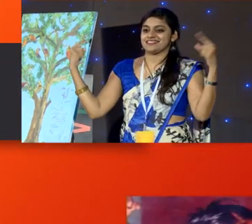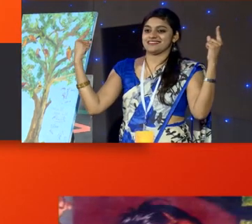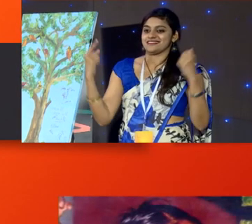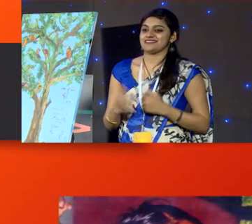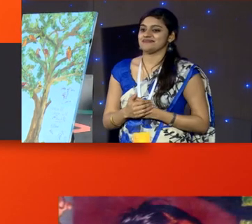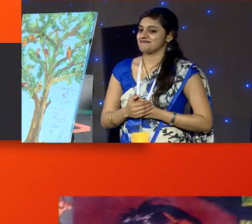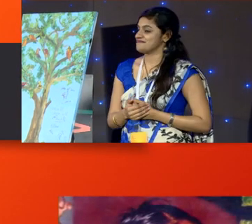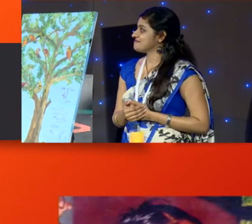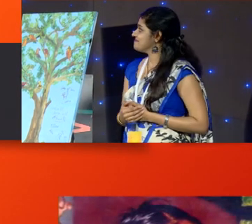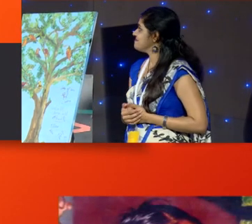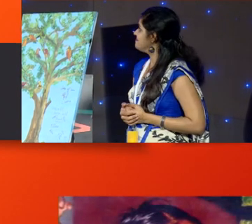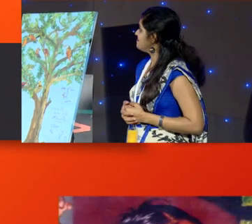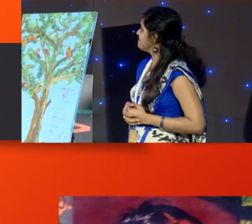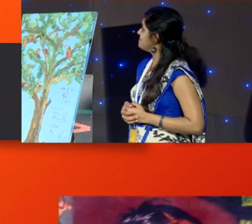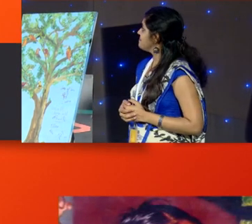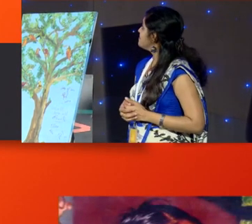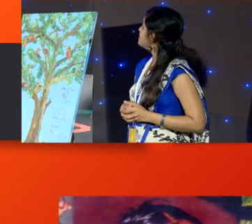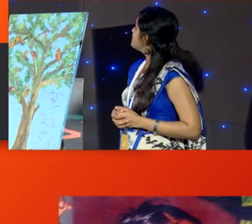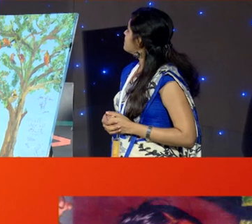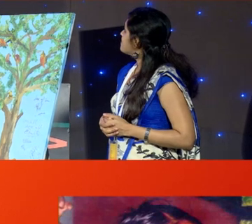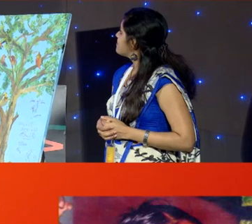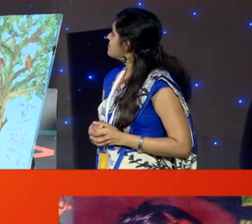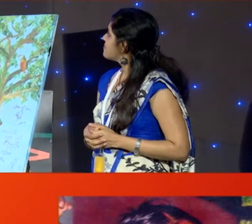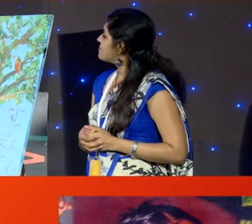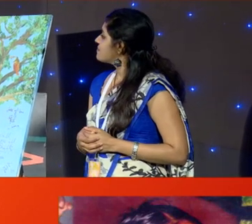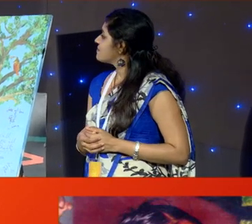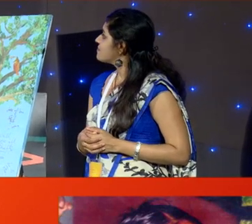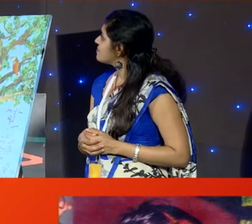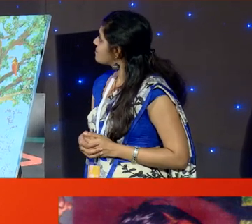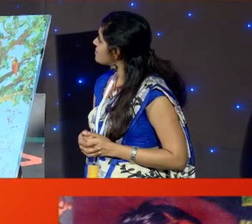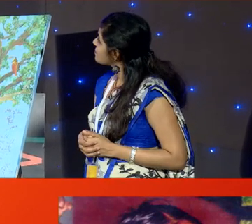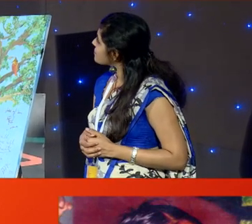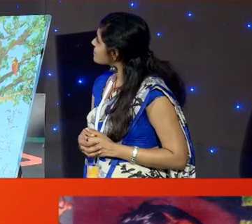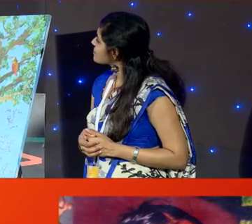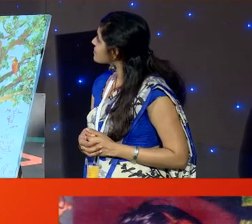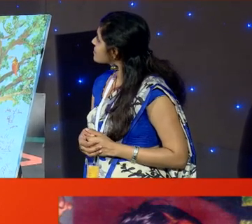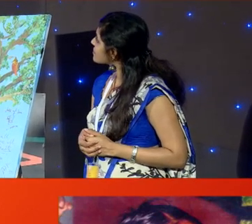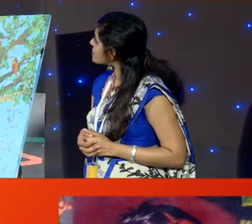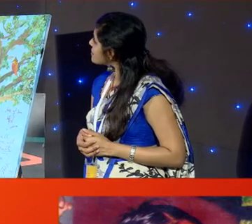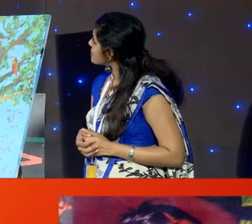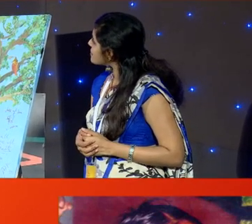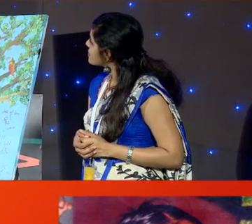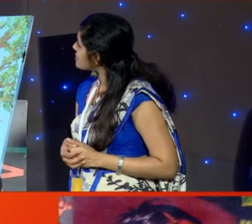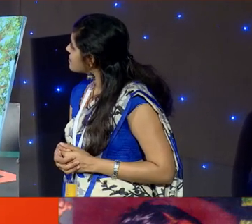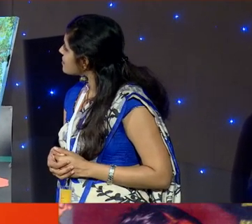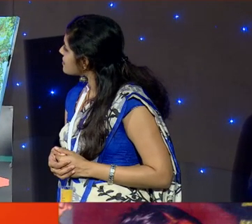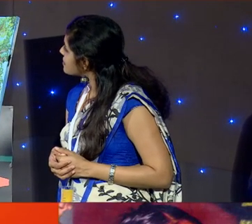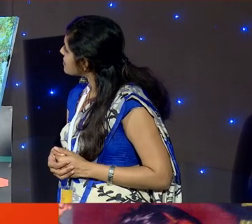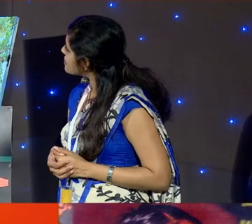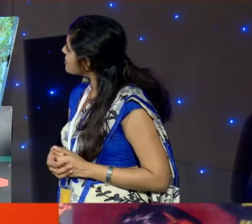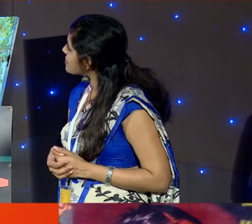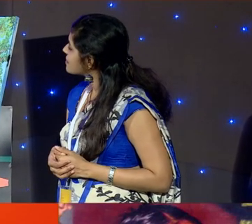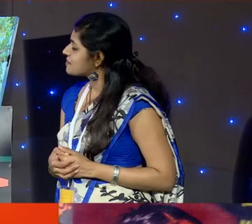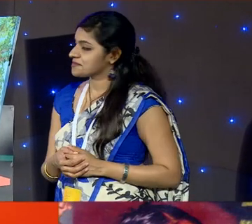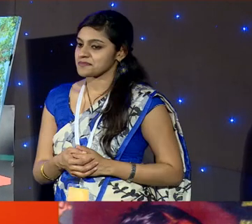please. Friends, I hope you will all agree with me that too often we underestimate